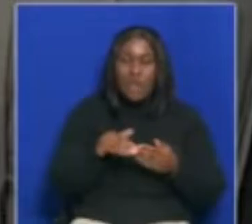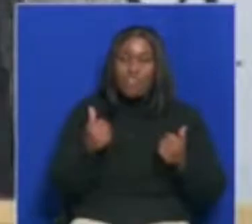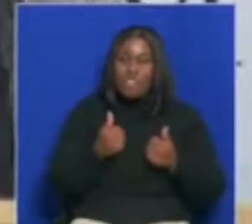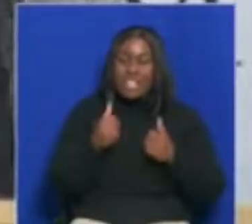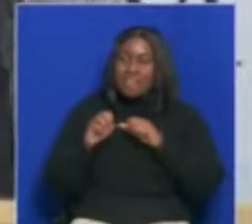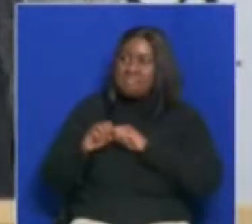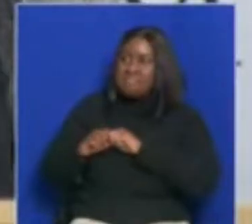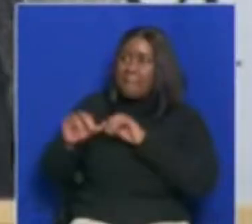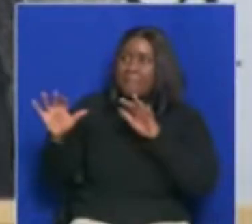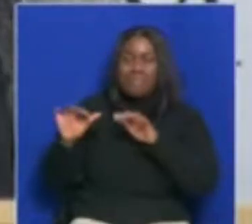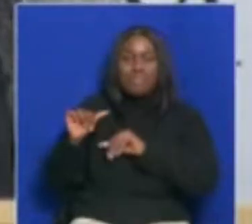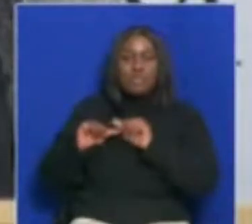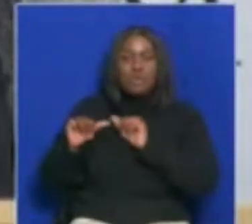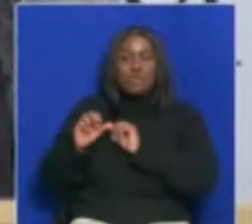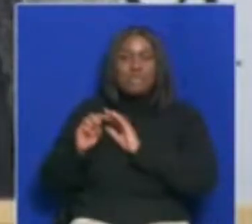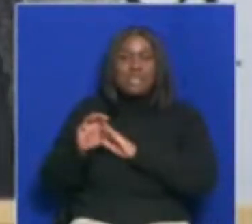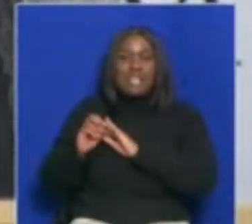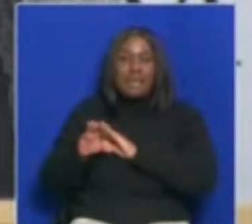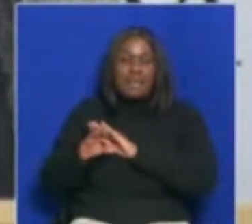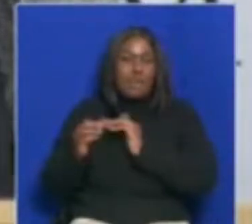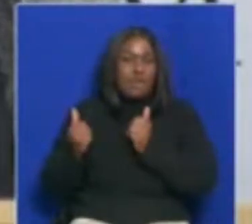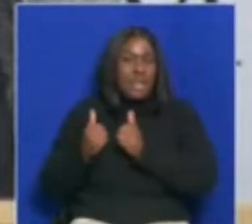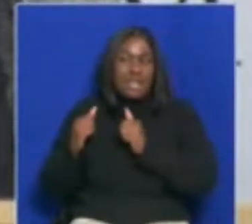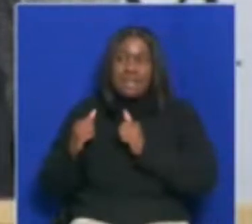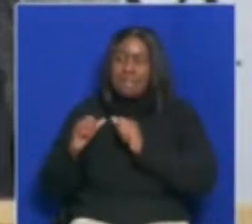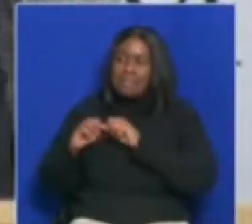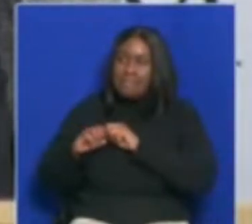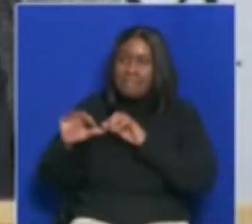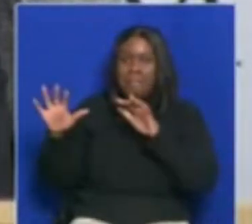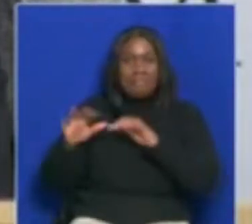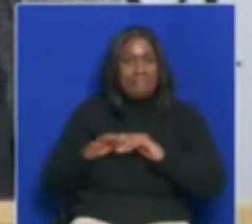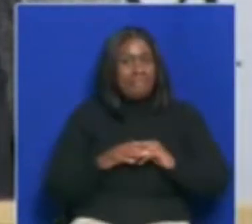on social media. And that's how